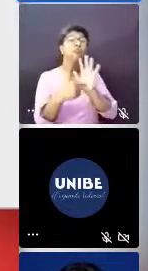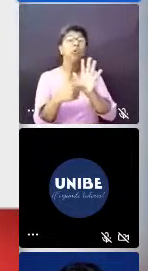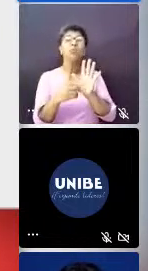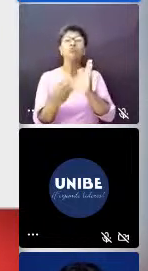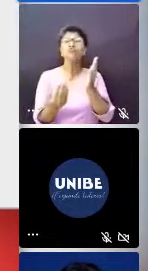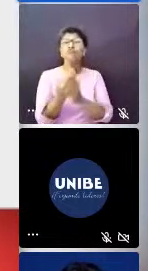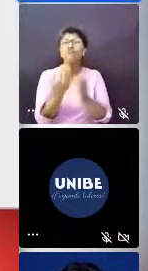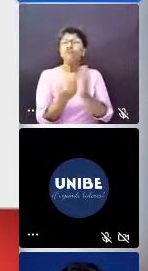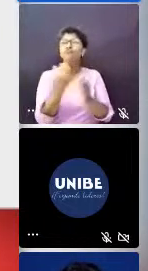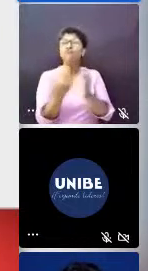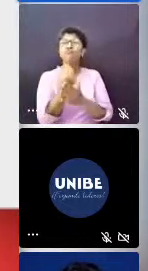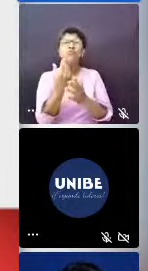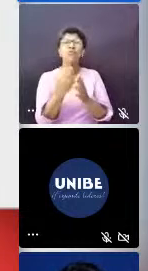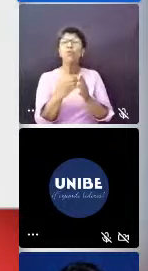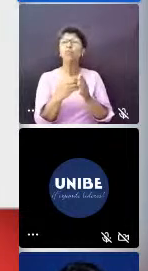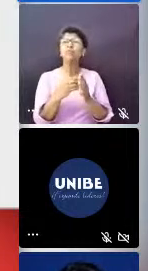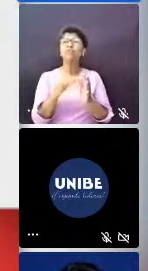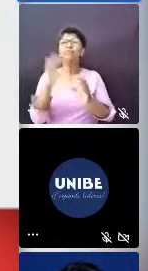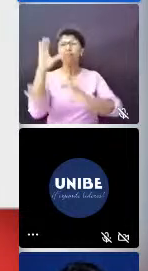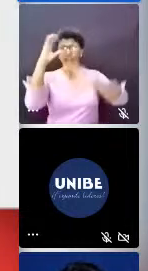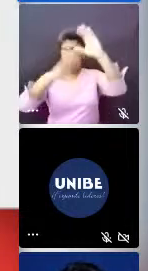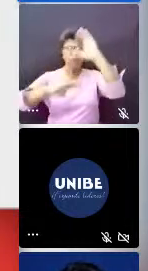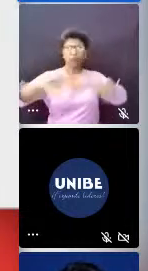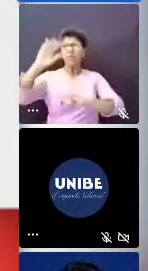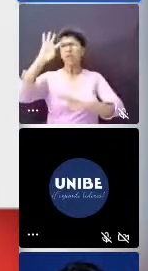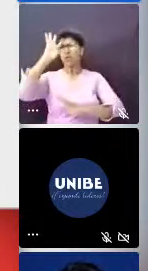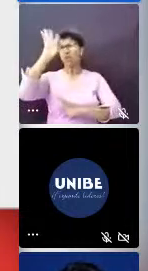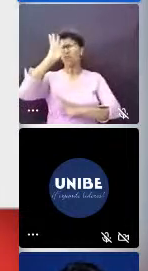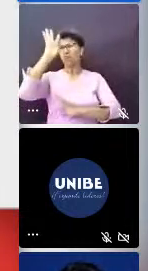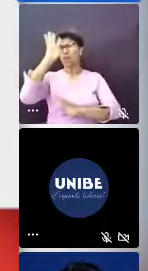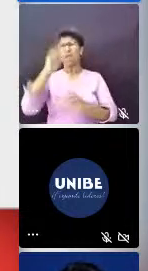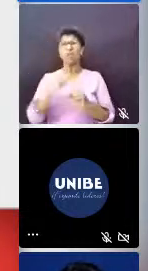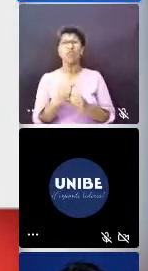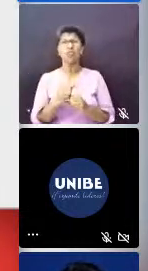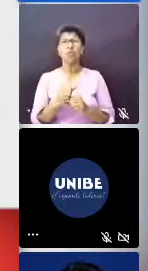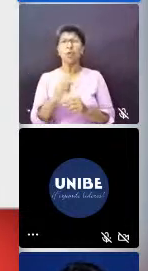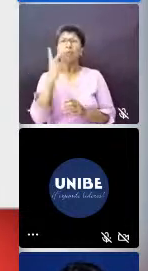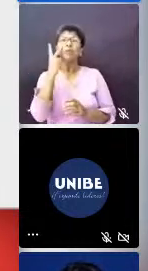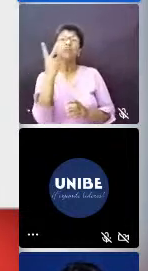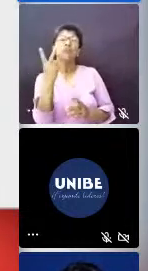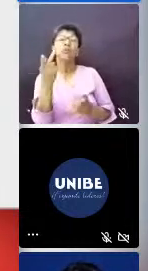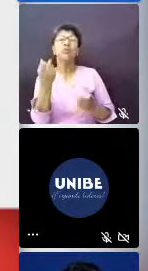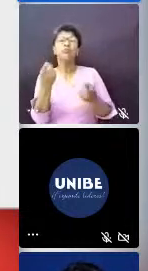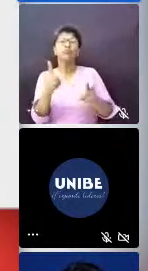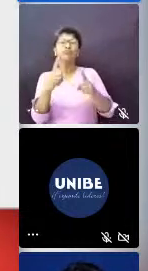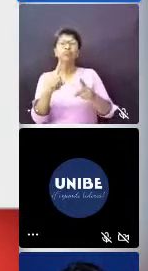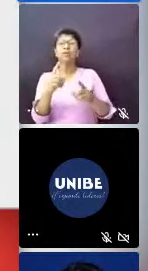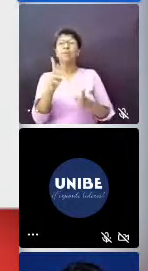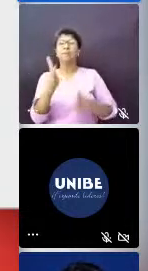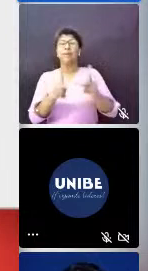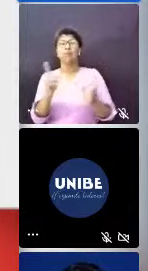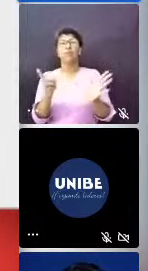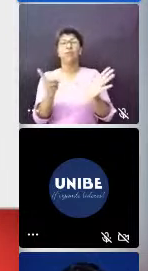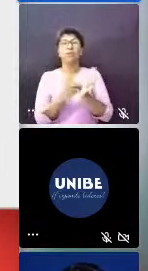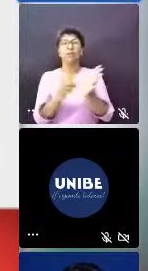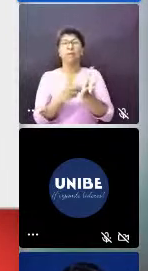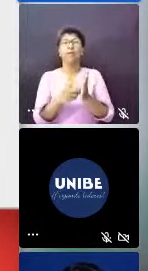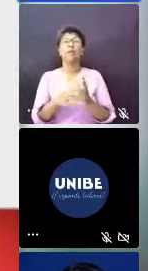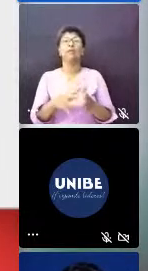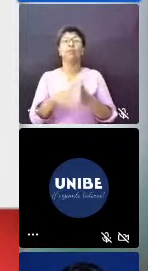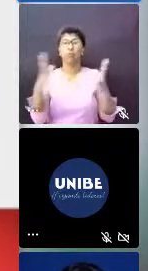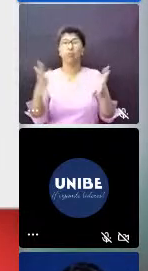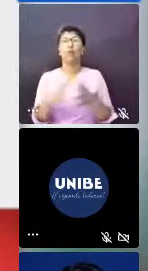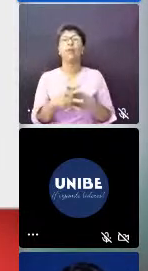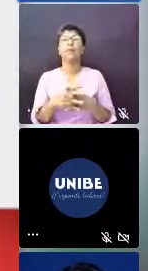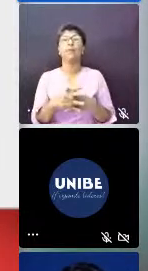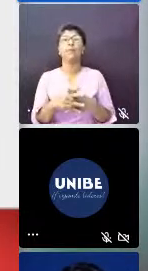inventions for children with a severe level of disability. So I